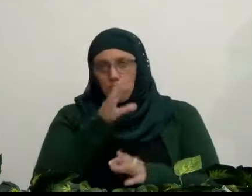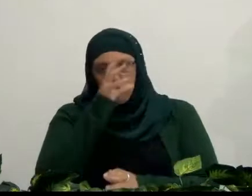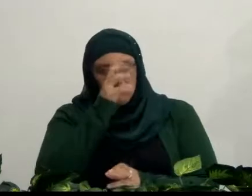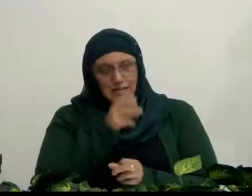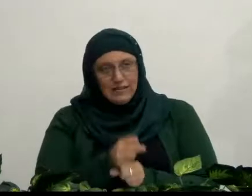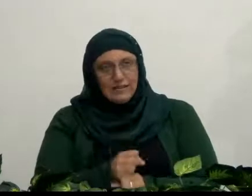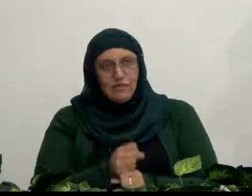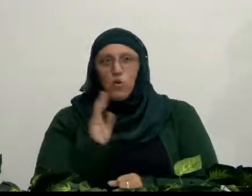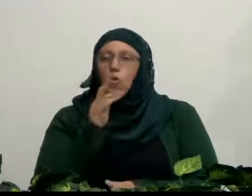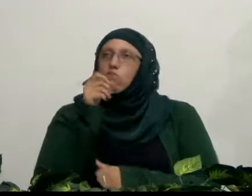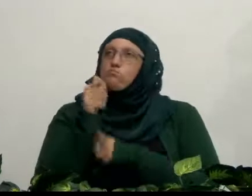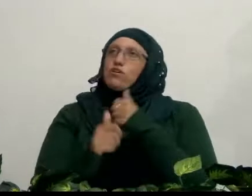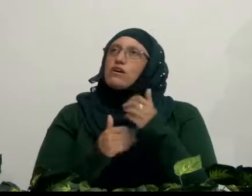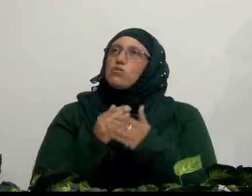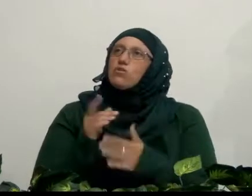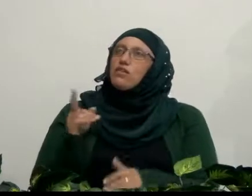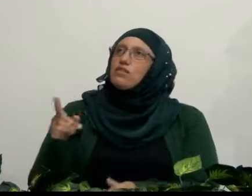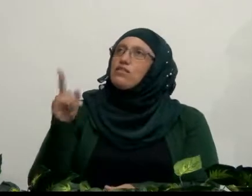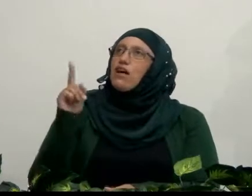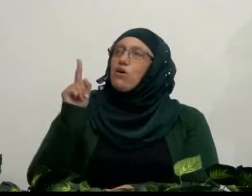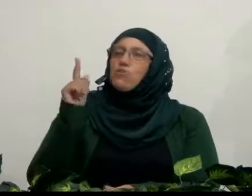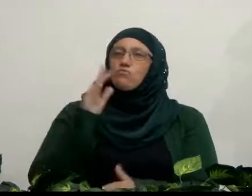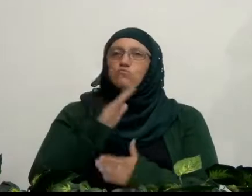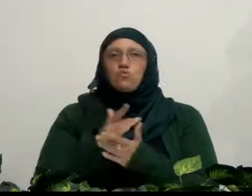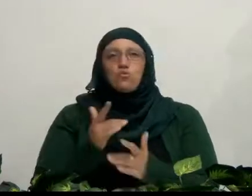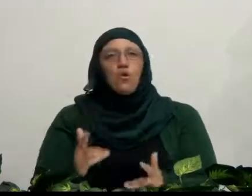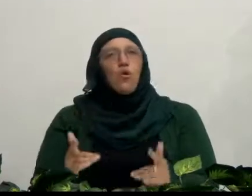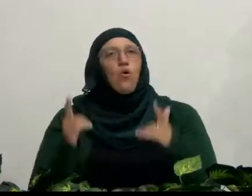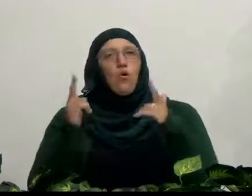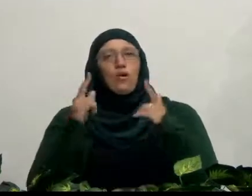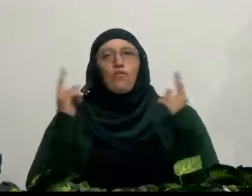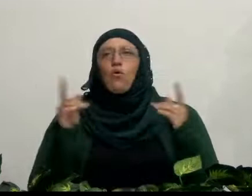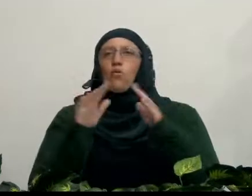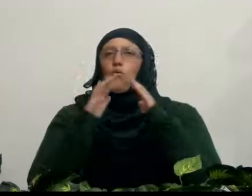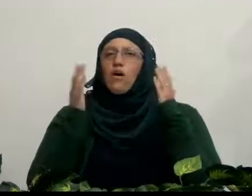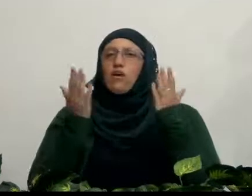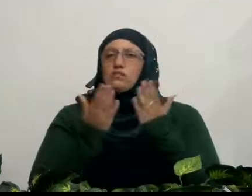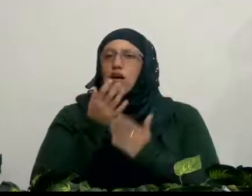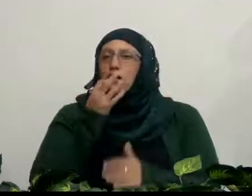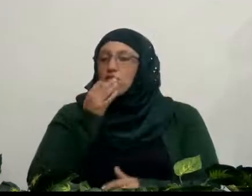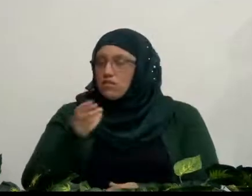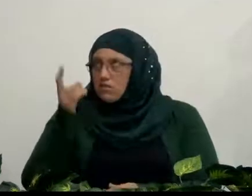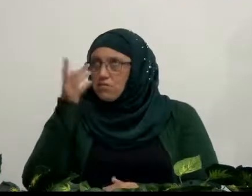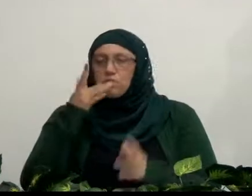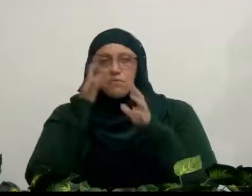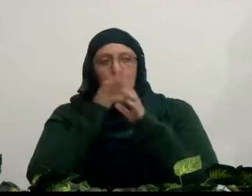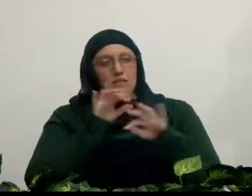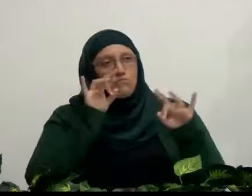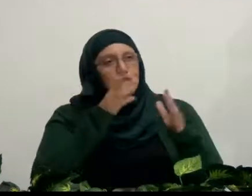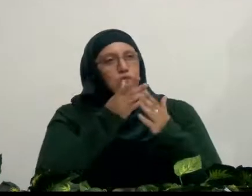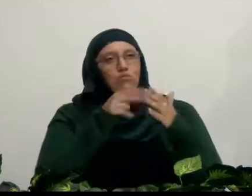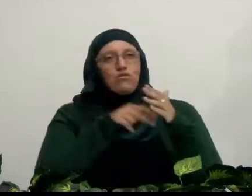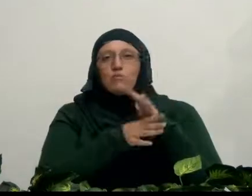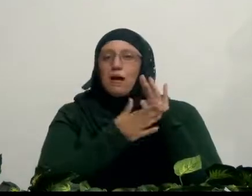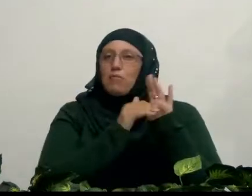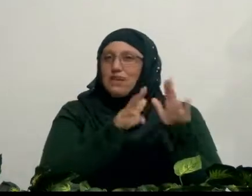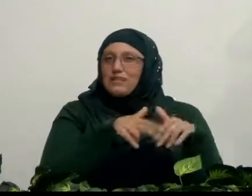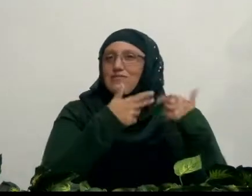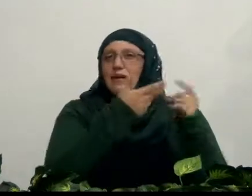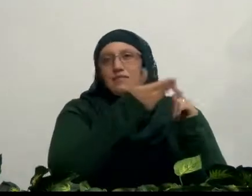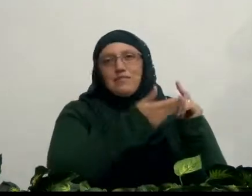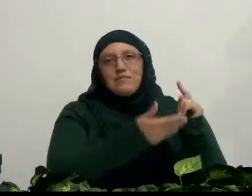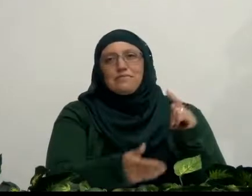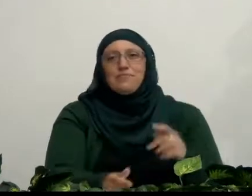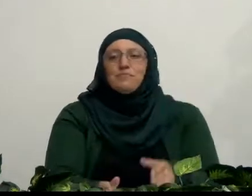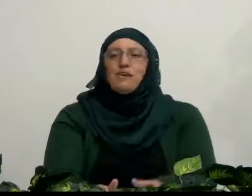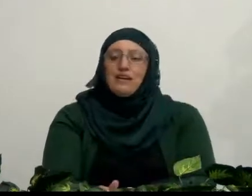all praise is due to Allah, the Lord of the worlds." Salawat ala Muhammad wa ali Muhammad. Allahumma salli ala